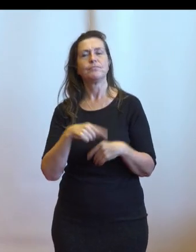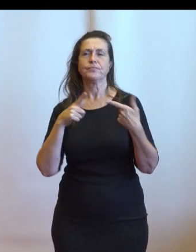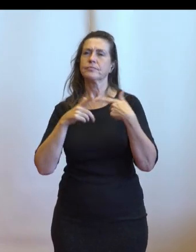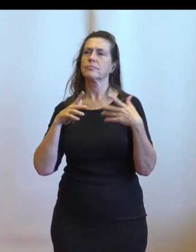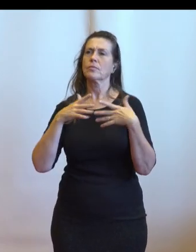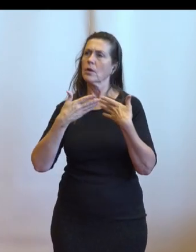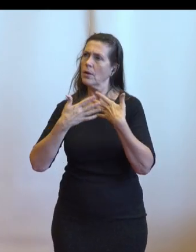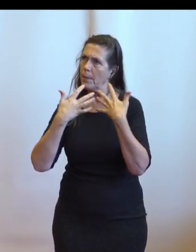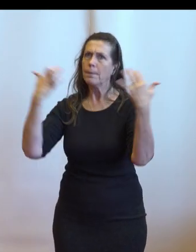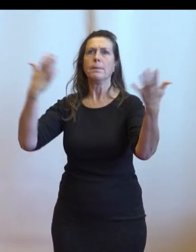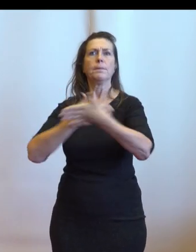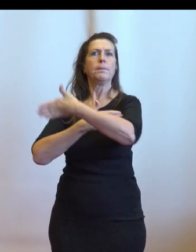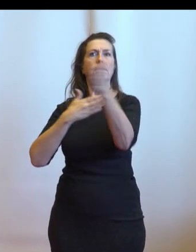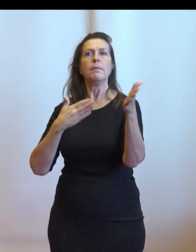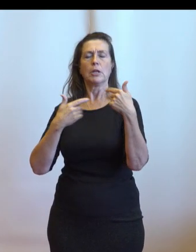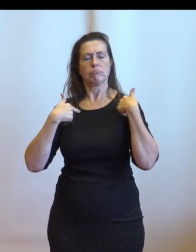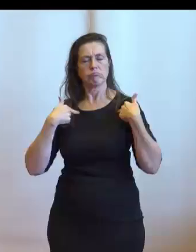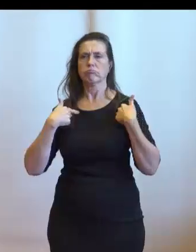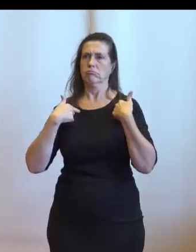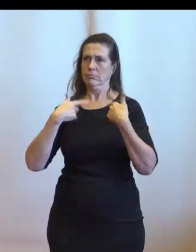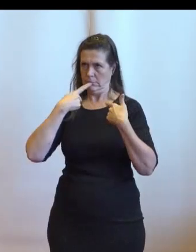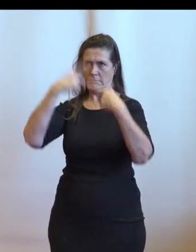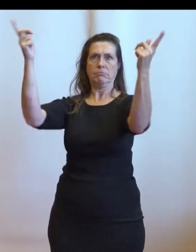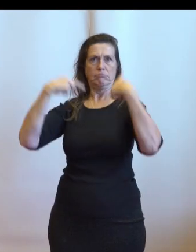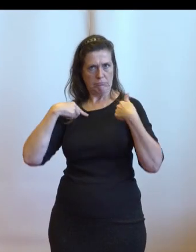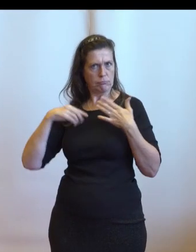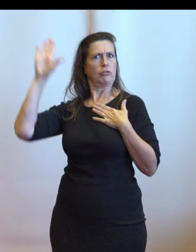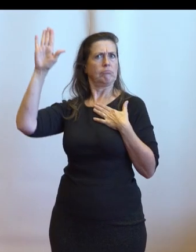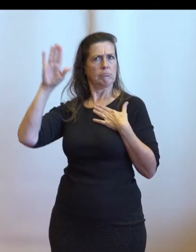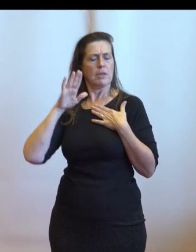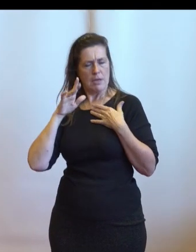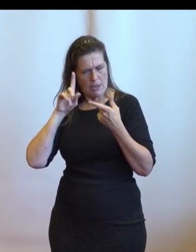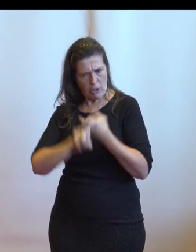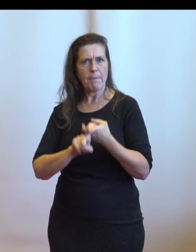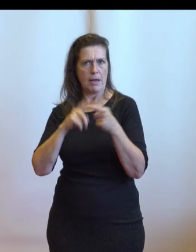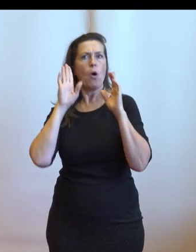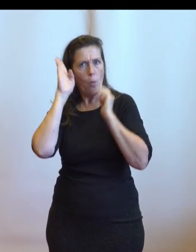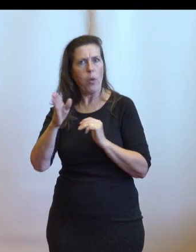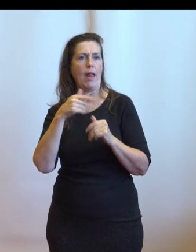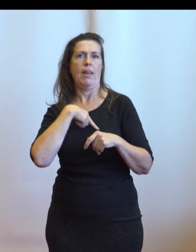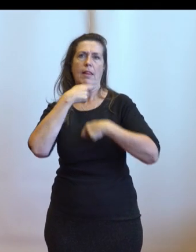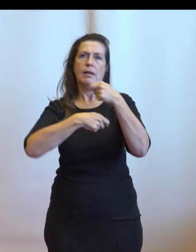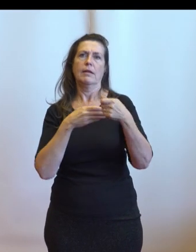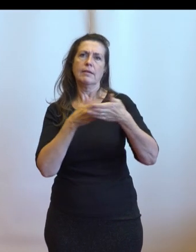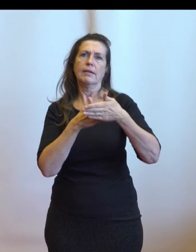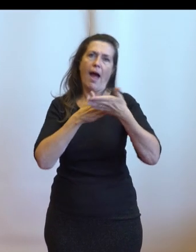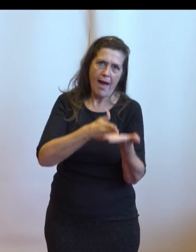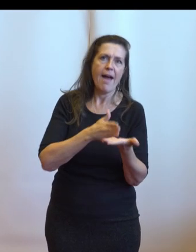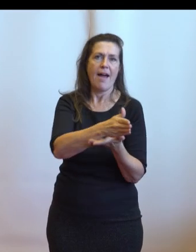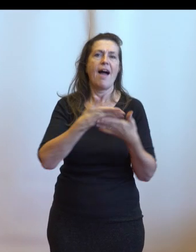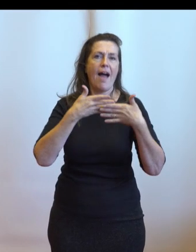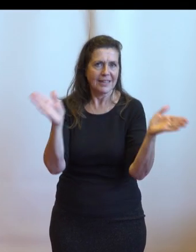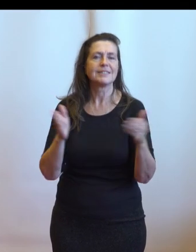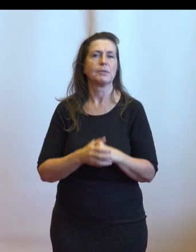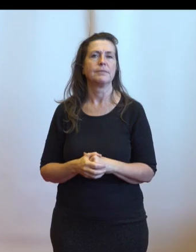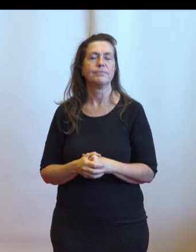to making your technology accessible. And within that, we've got 10 different areas, which again are